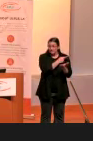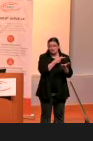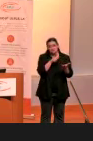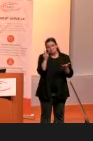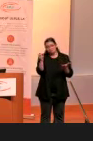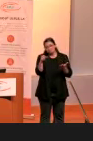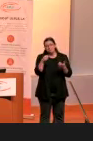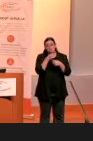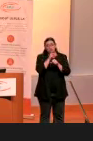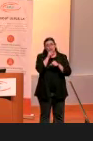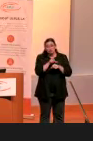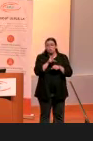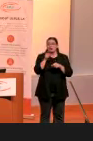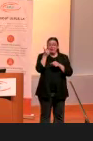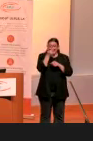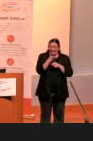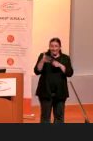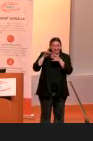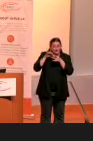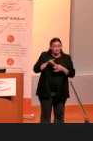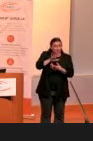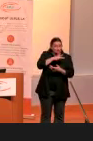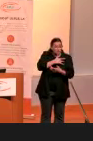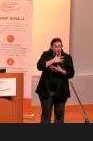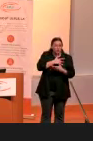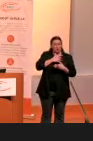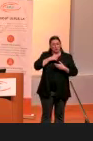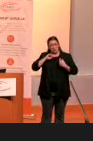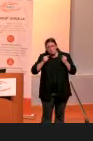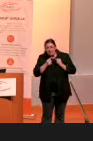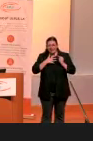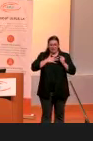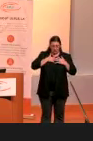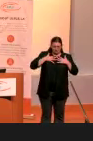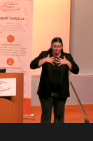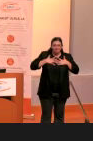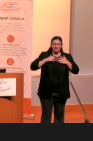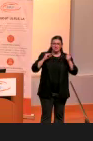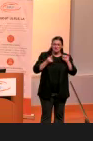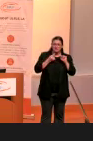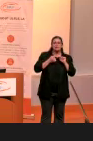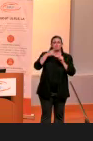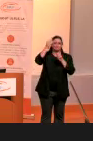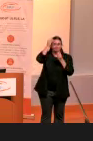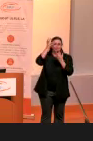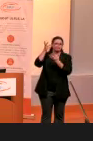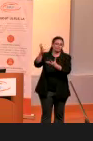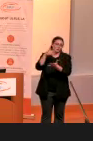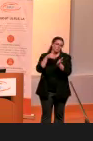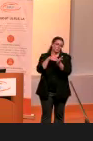make sure that you're sharing any information about heart problems or heart pain or chest pain with your doctors so that you can get